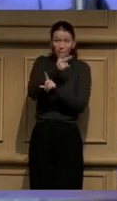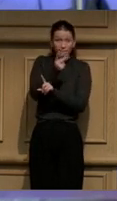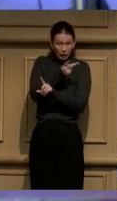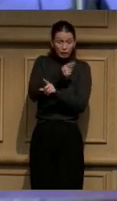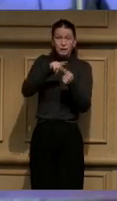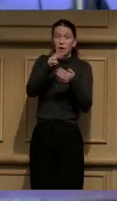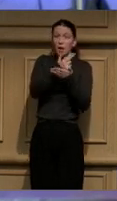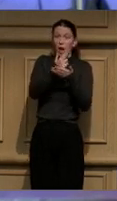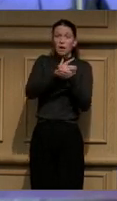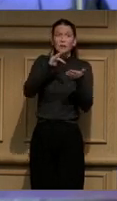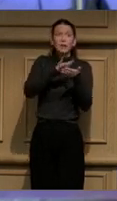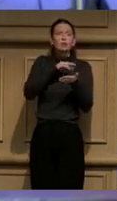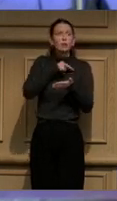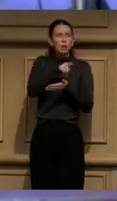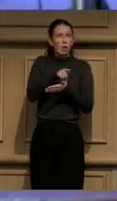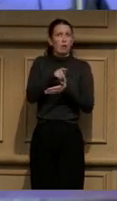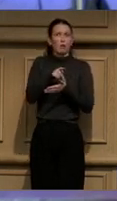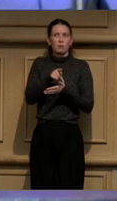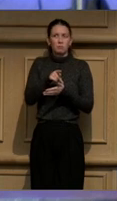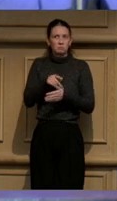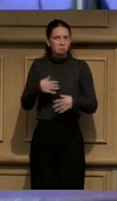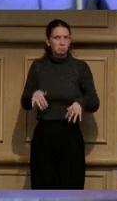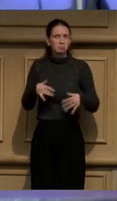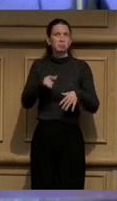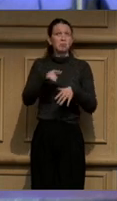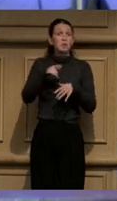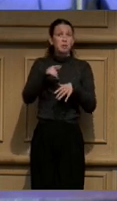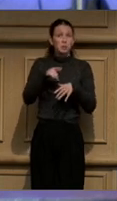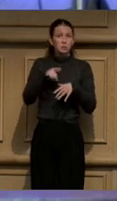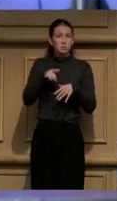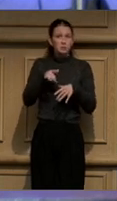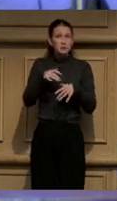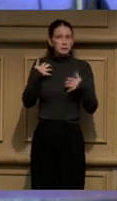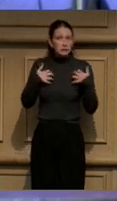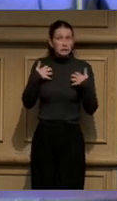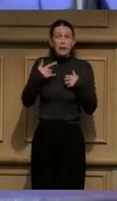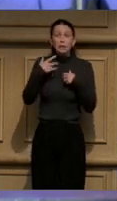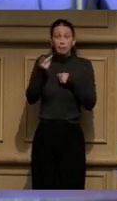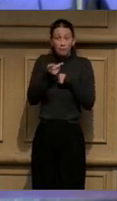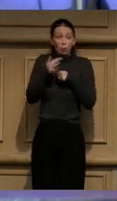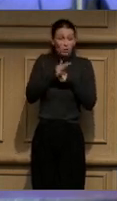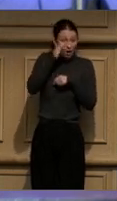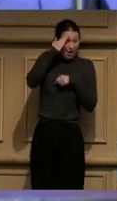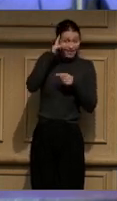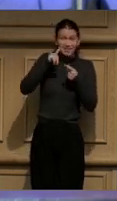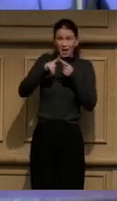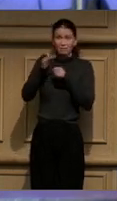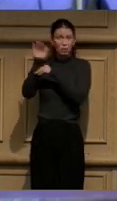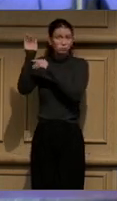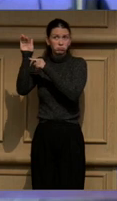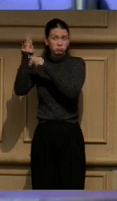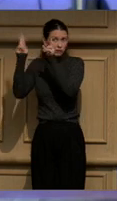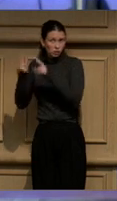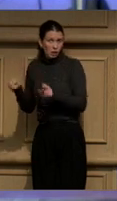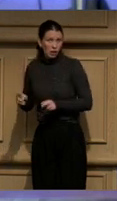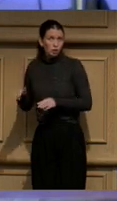actually... ambitious nationally and internationally, and I think that's particularly coming forward from